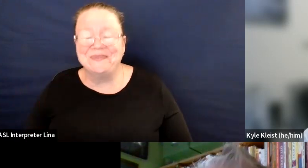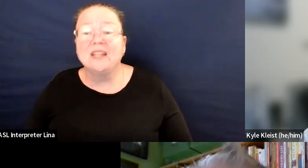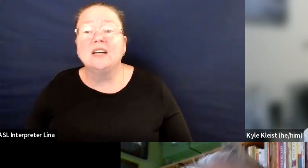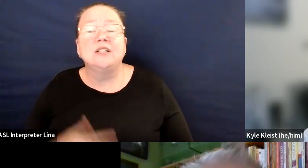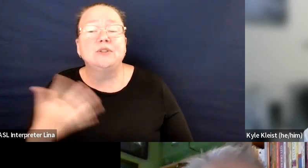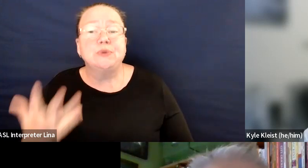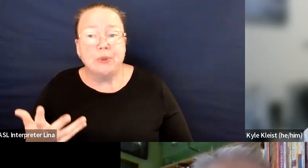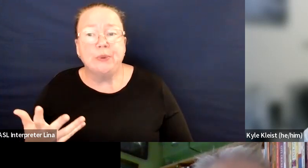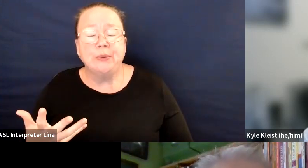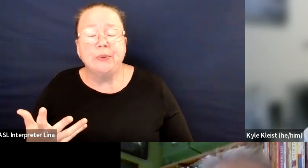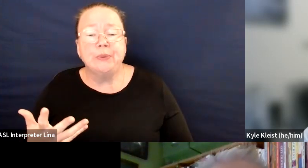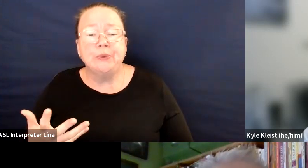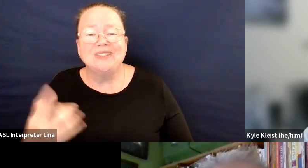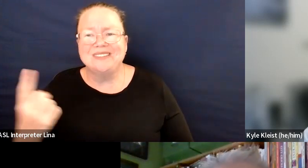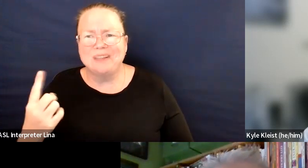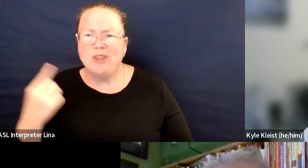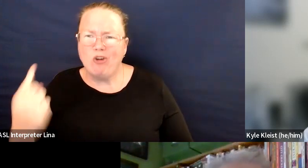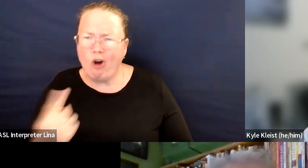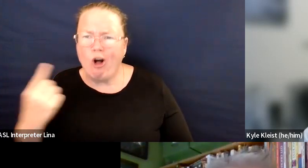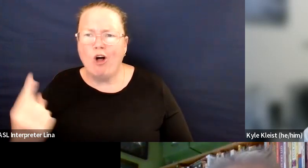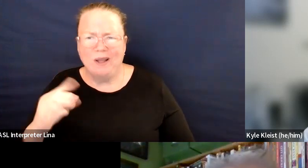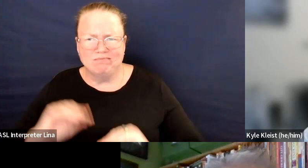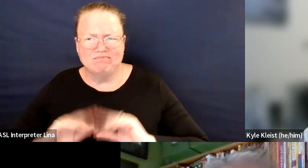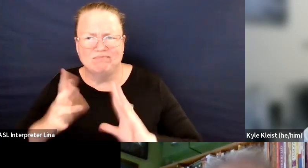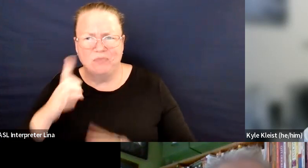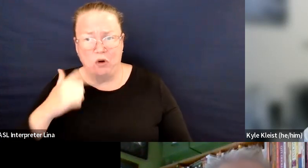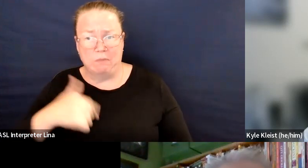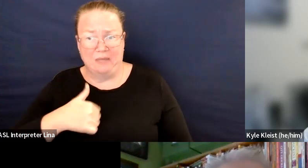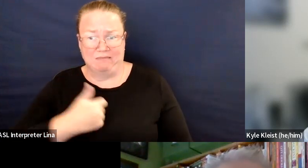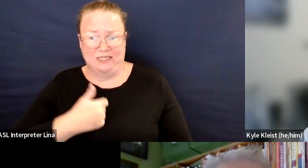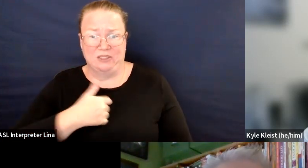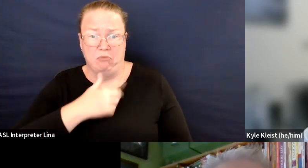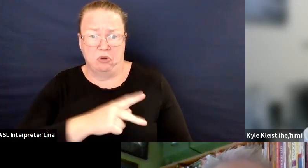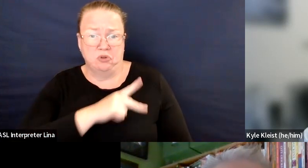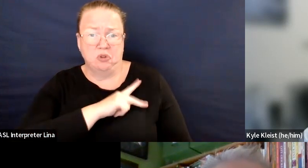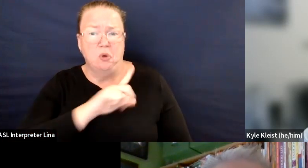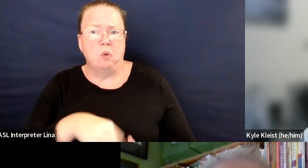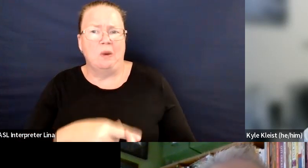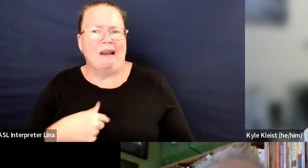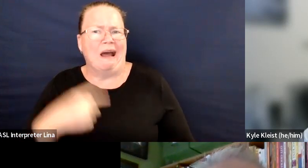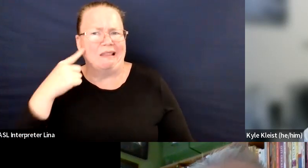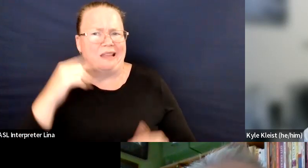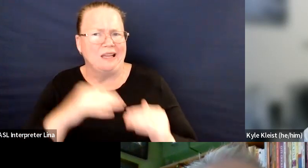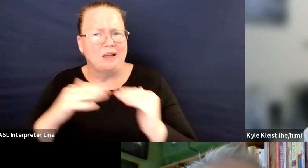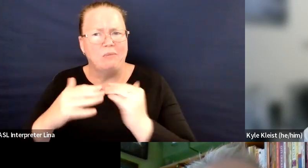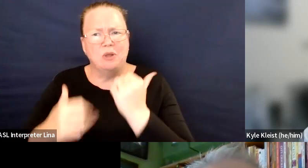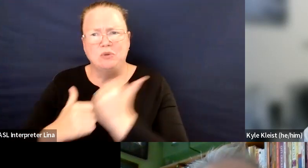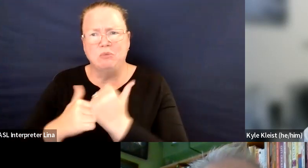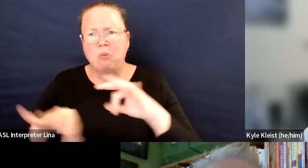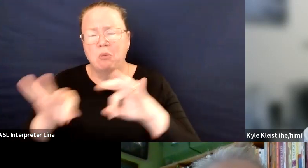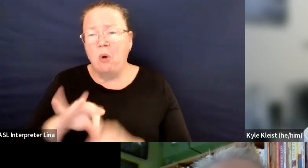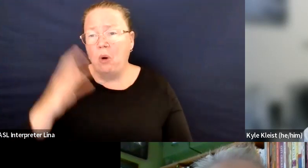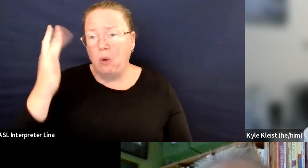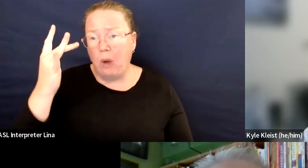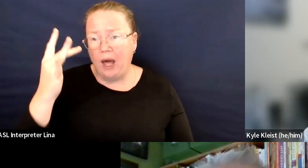So the thing that always leaps out to me personally, when I think about why is peer support important, it